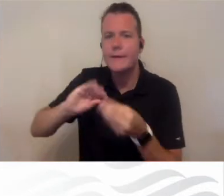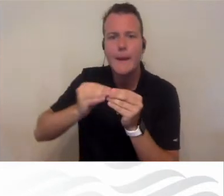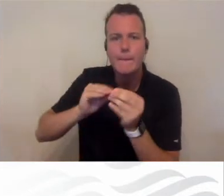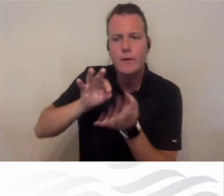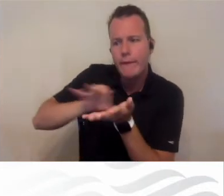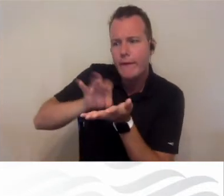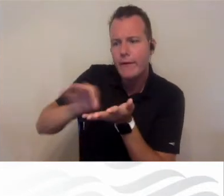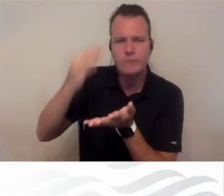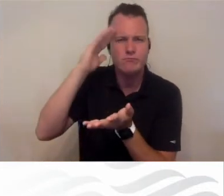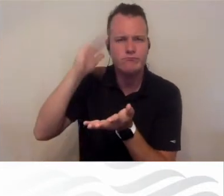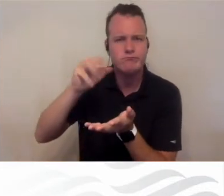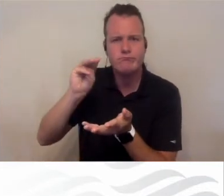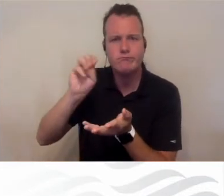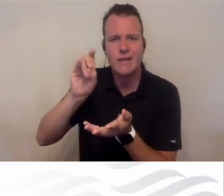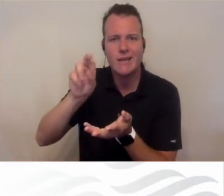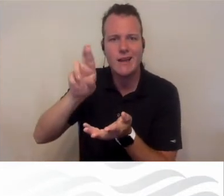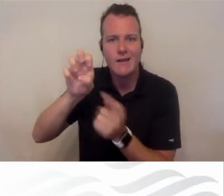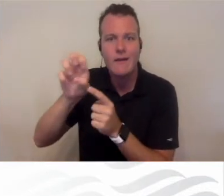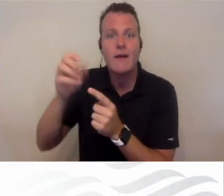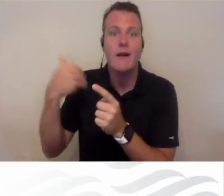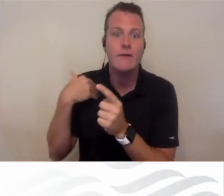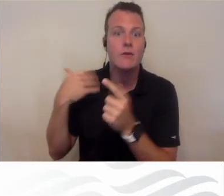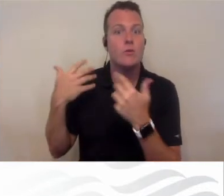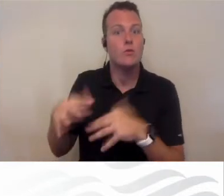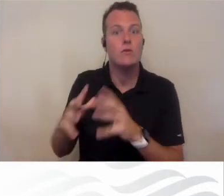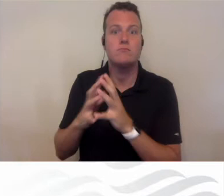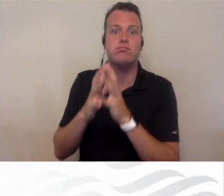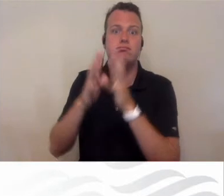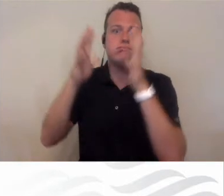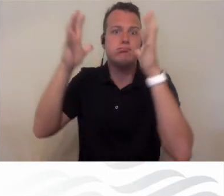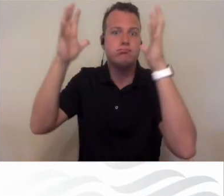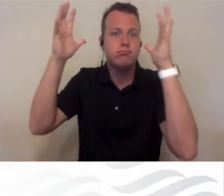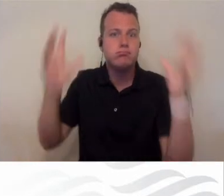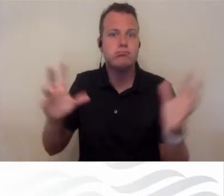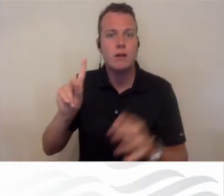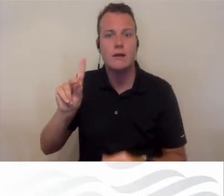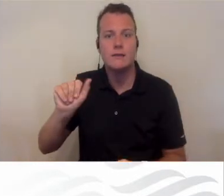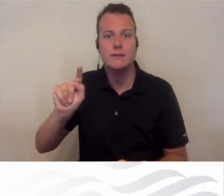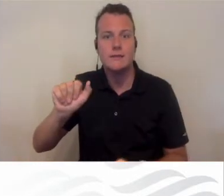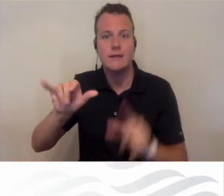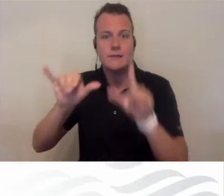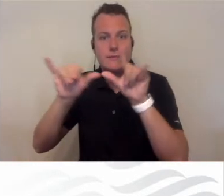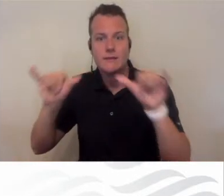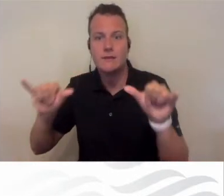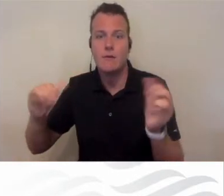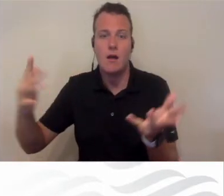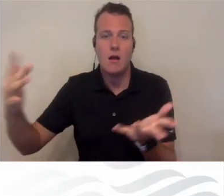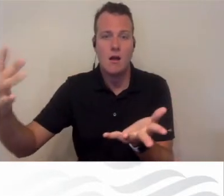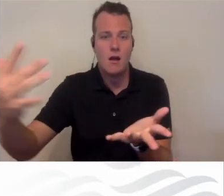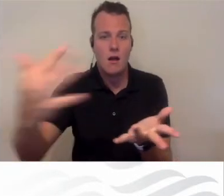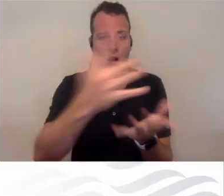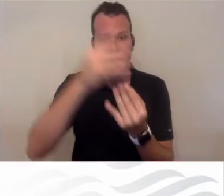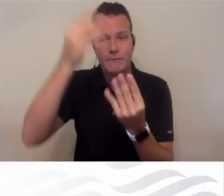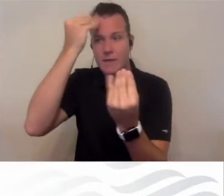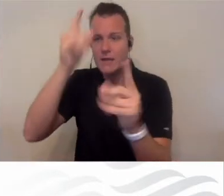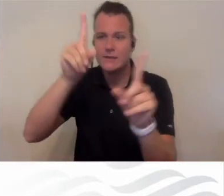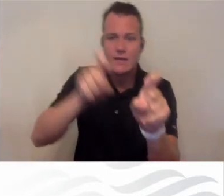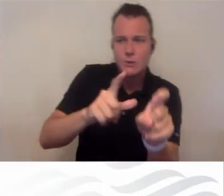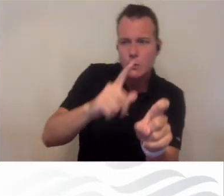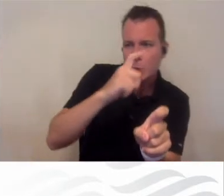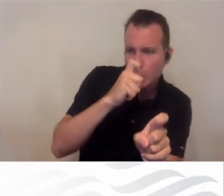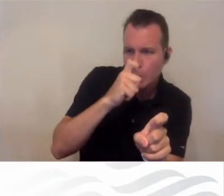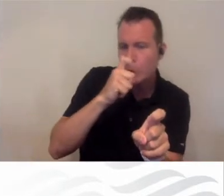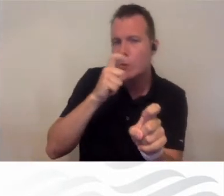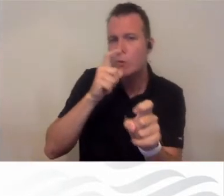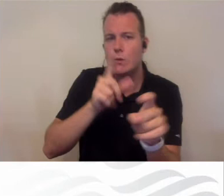Medicare. Medicare has an incredible data system of collecting testing and who's doing them and